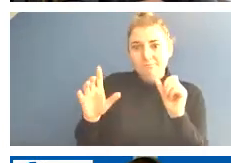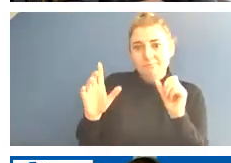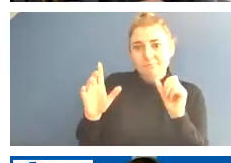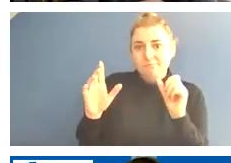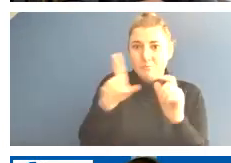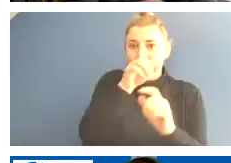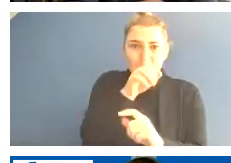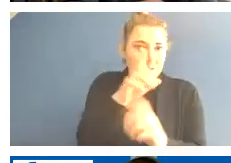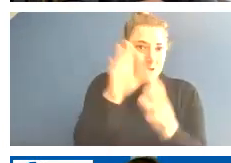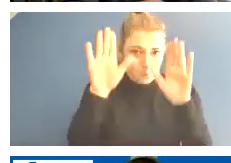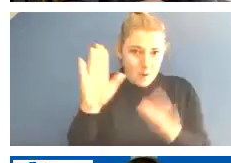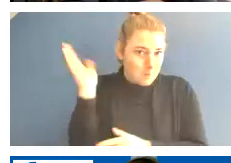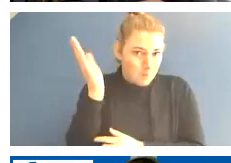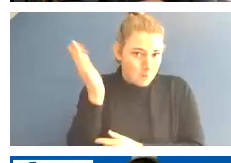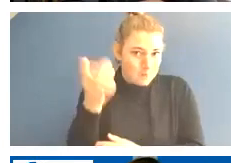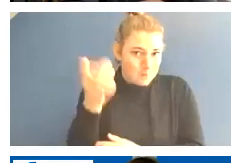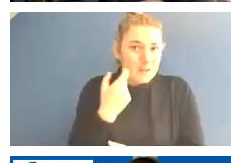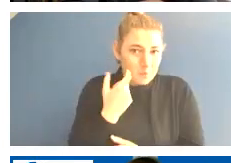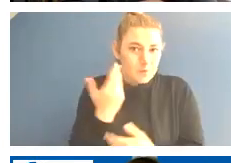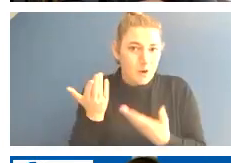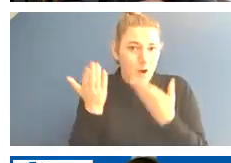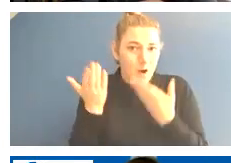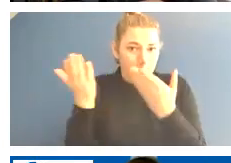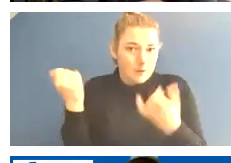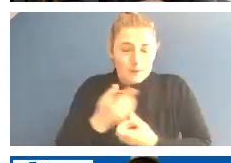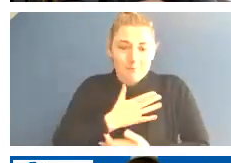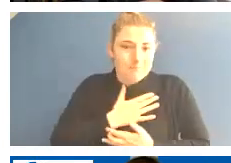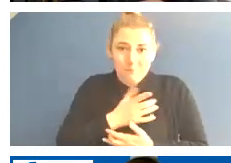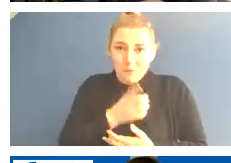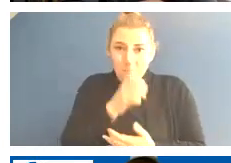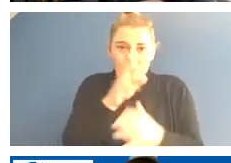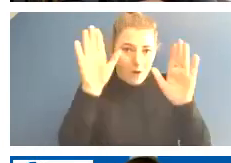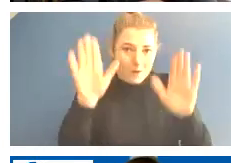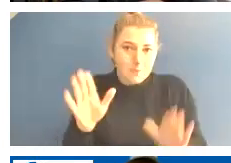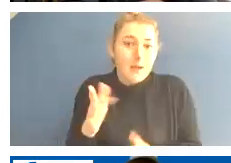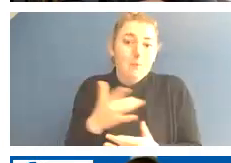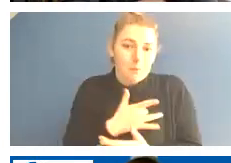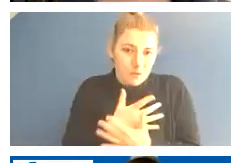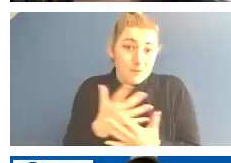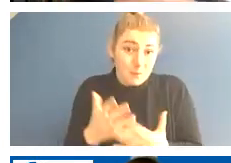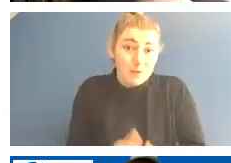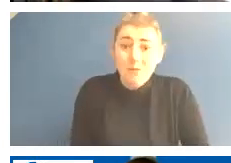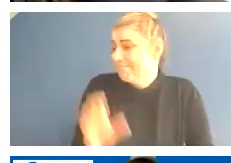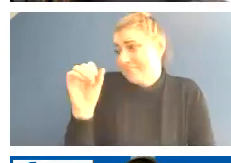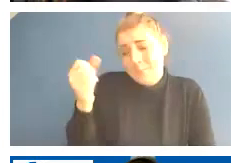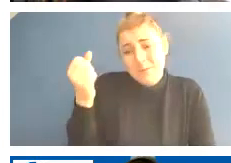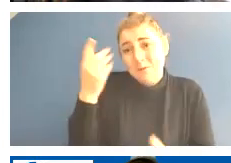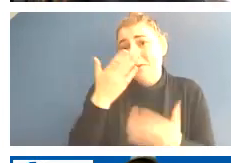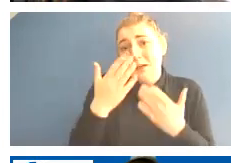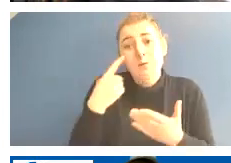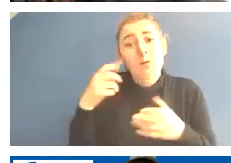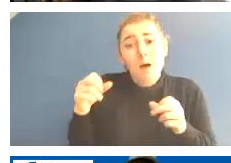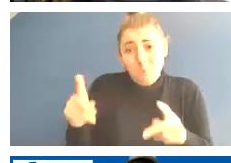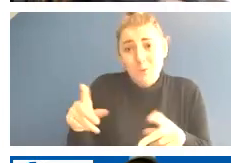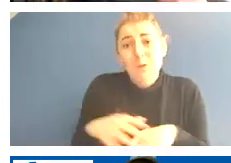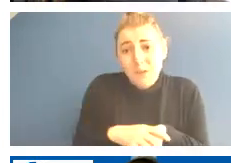great presentation you were able to offer us today. And that was just awesome. I appreciate it greatly. Absolutely. Thank you for the